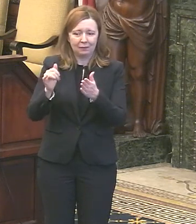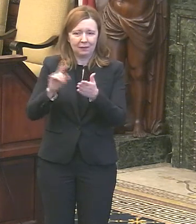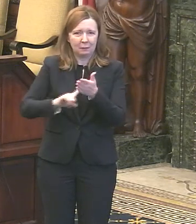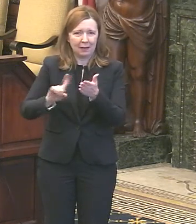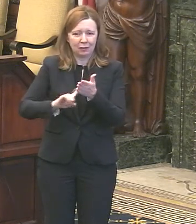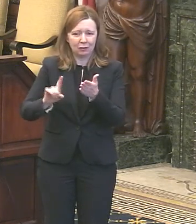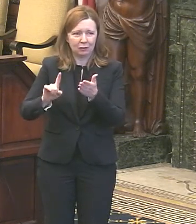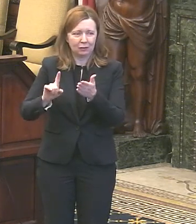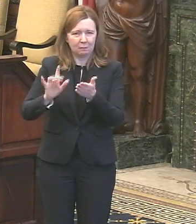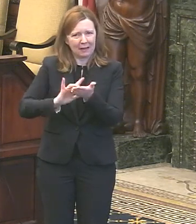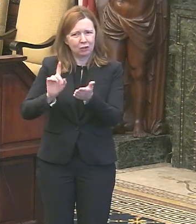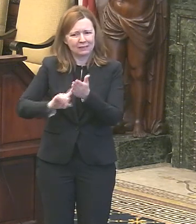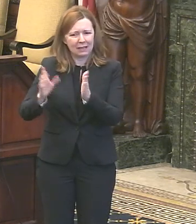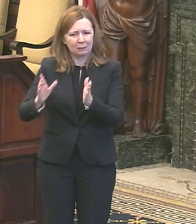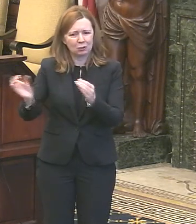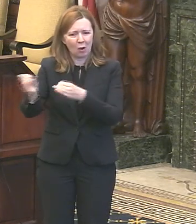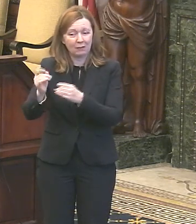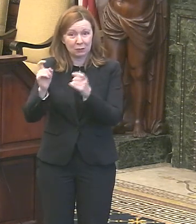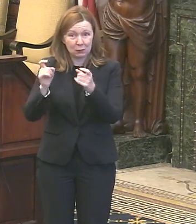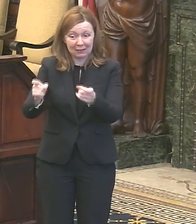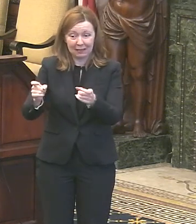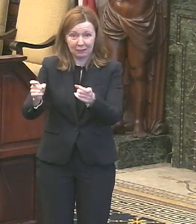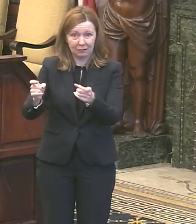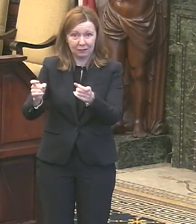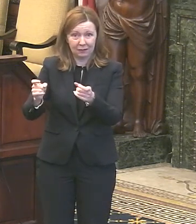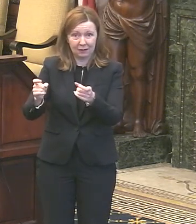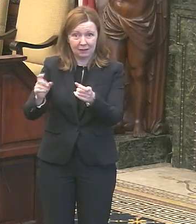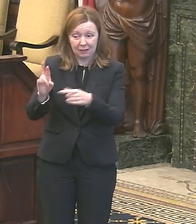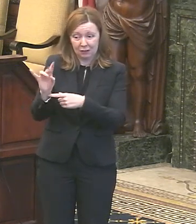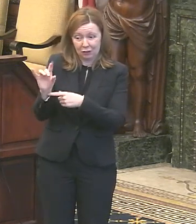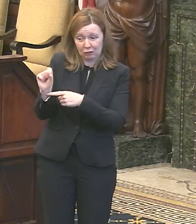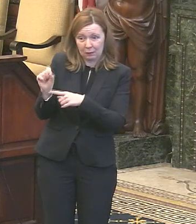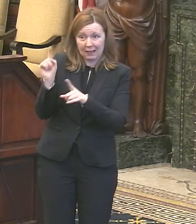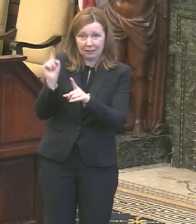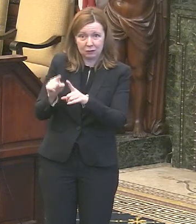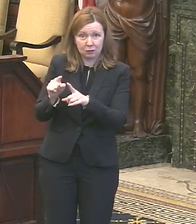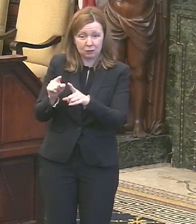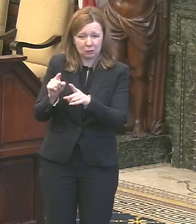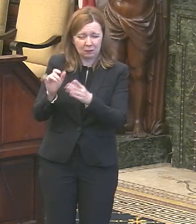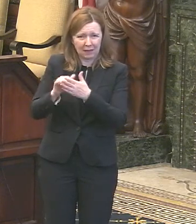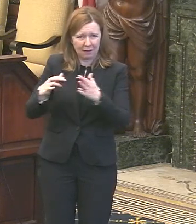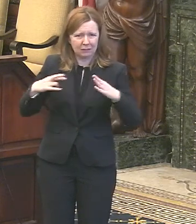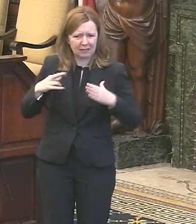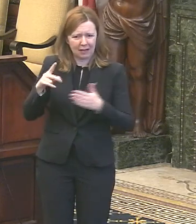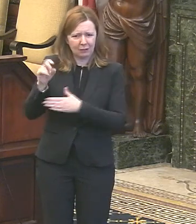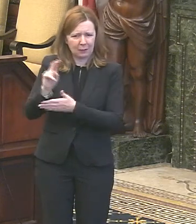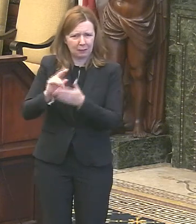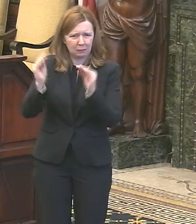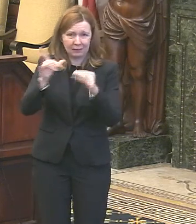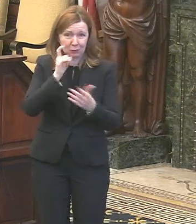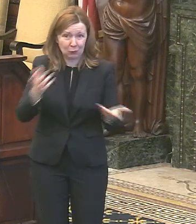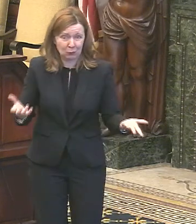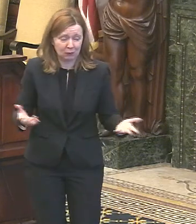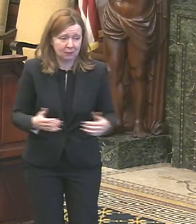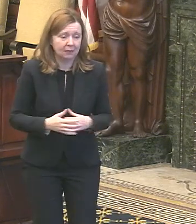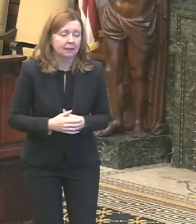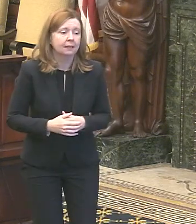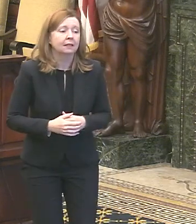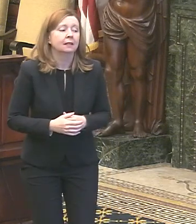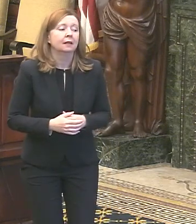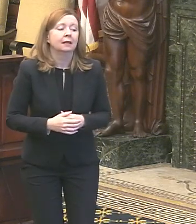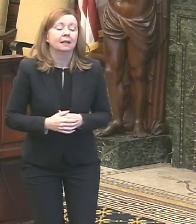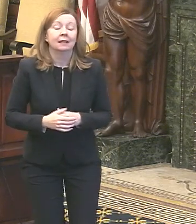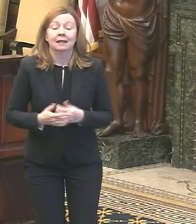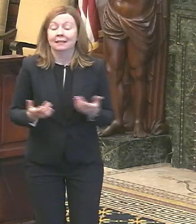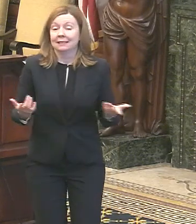office authority to give the remains to the now retired Penn professor? I mean, this happened